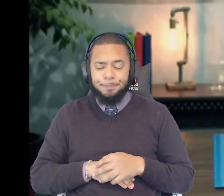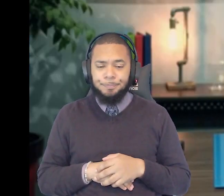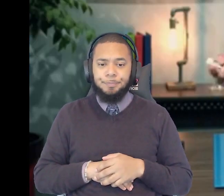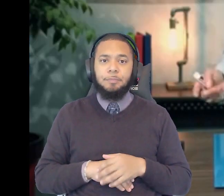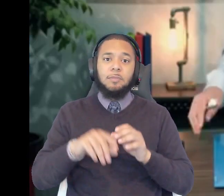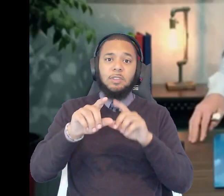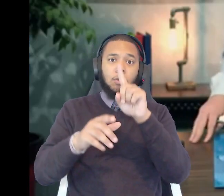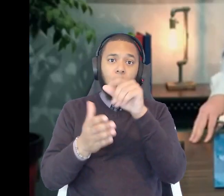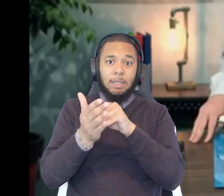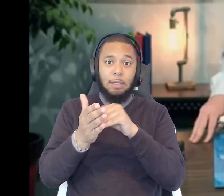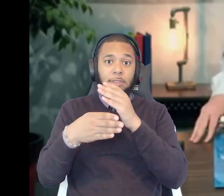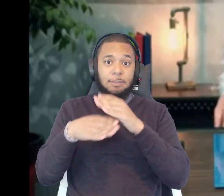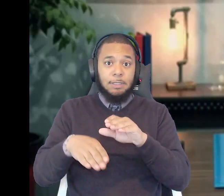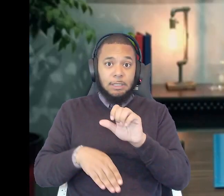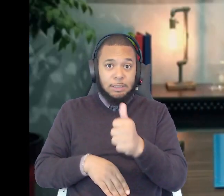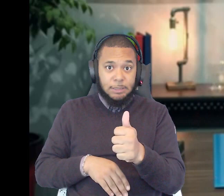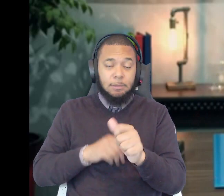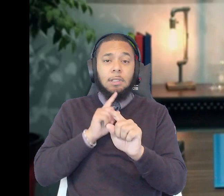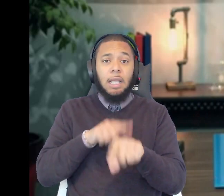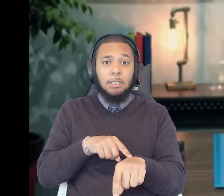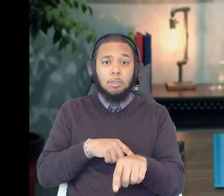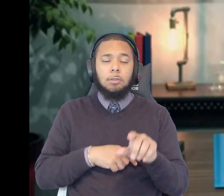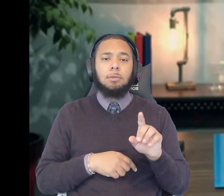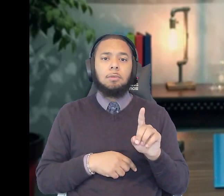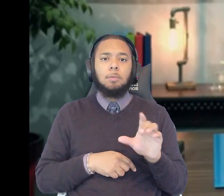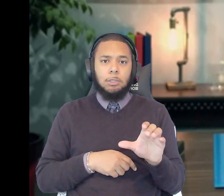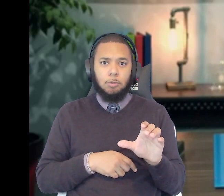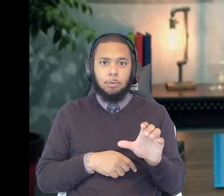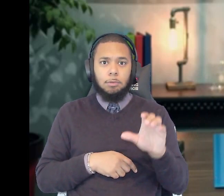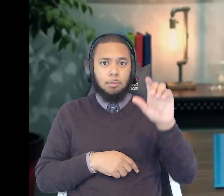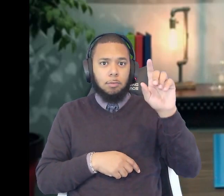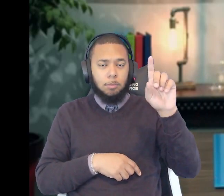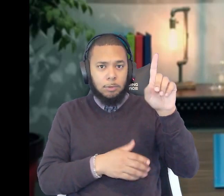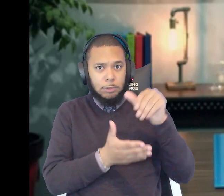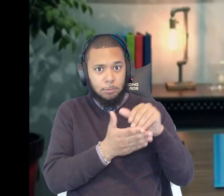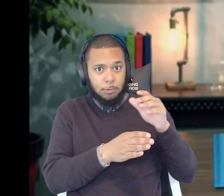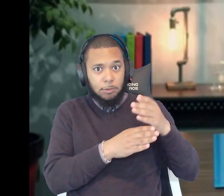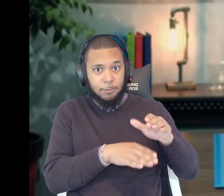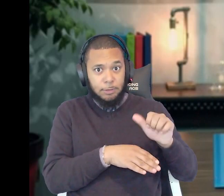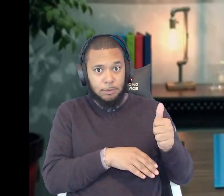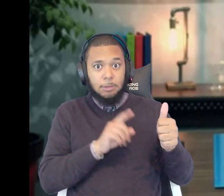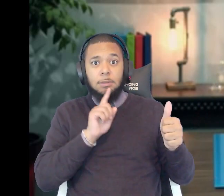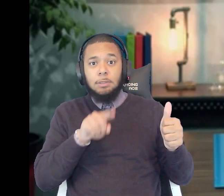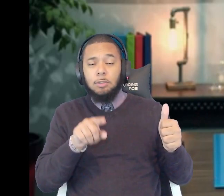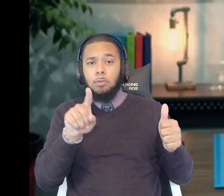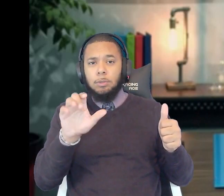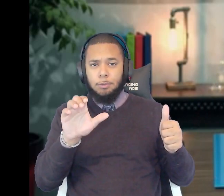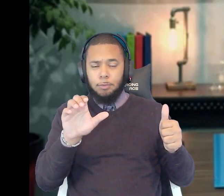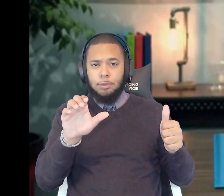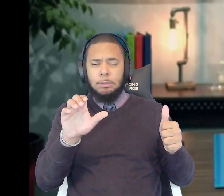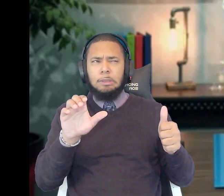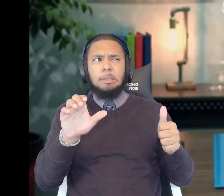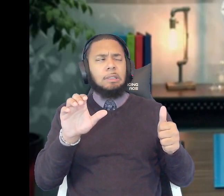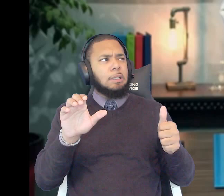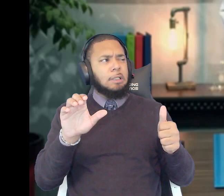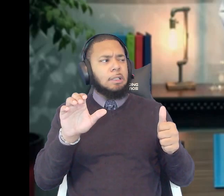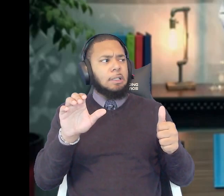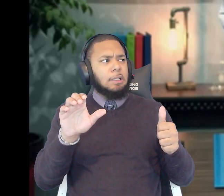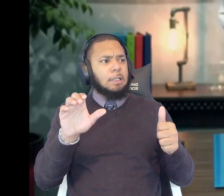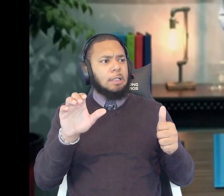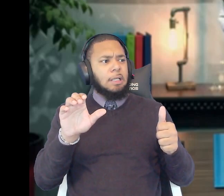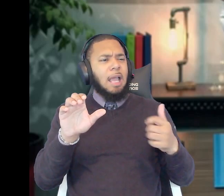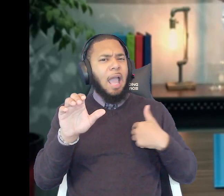by 10, I'll get 100. But I didn't want to divide it by 10. I didn't want 10%, I wanted 9%. So if it's not